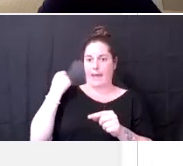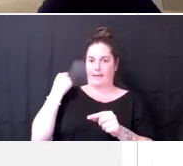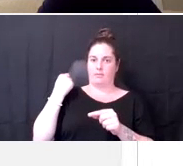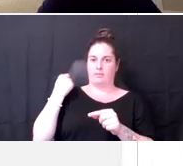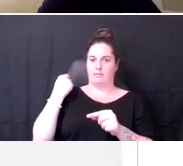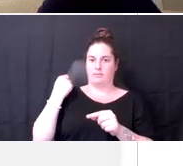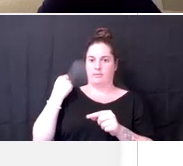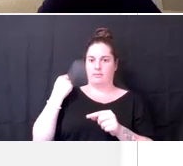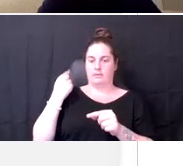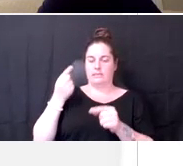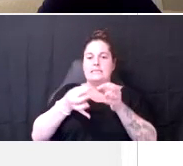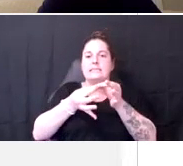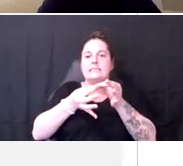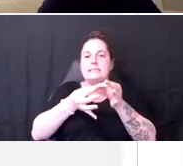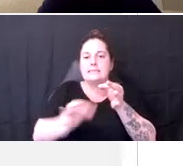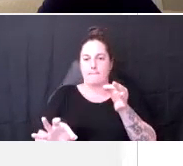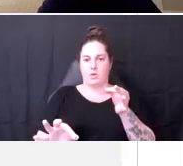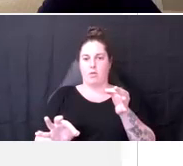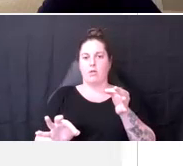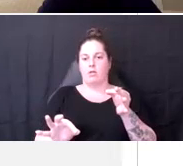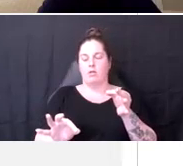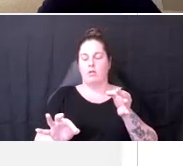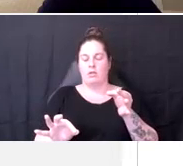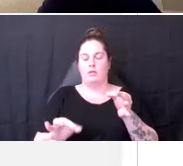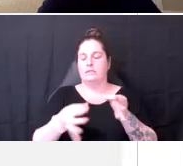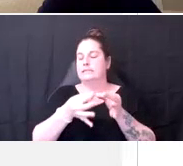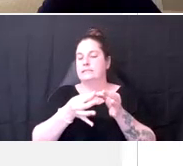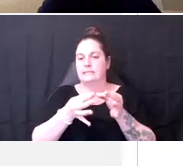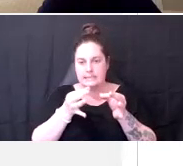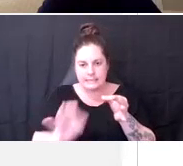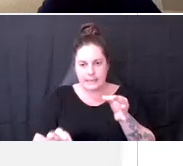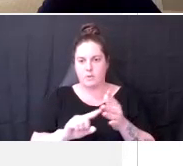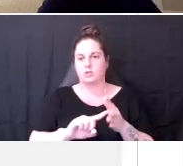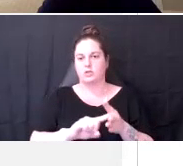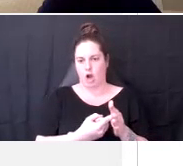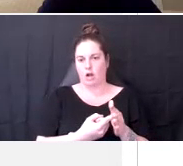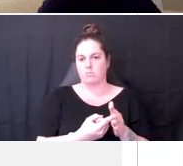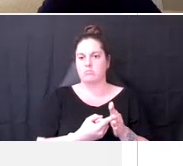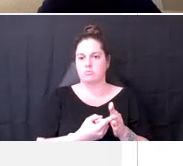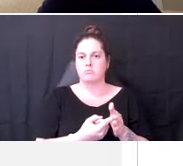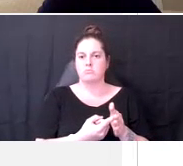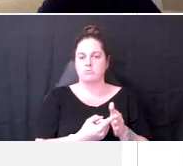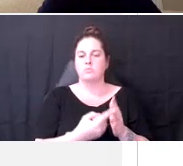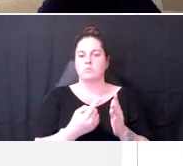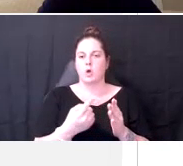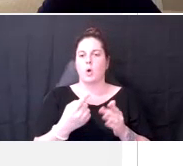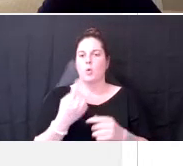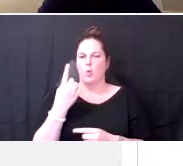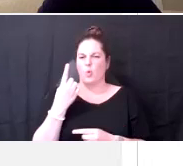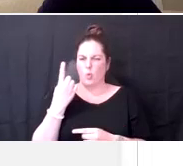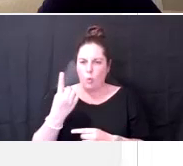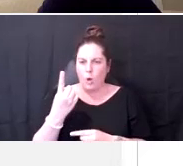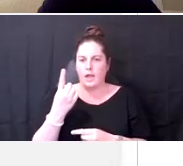want to keep it simple to get started here. Okay. So we confine our motion to 1 dimension.